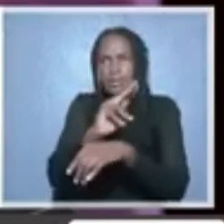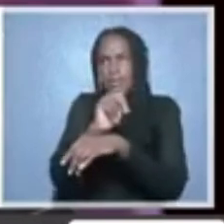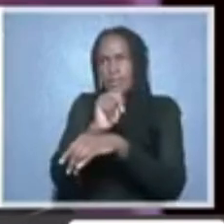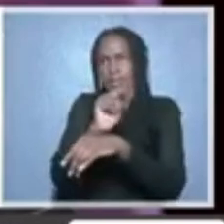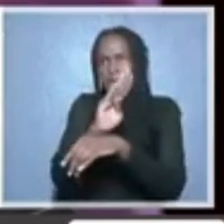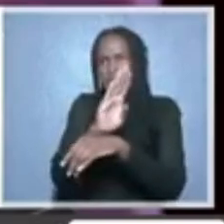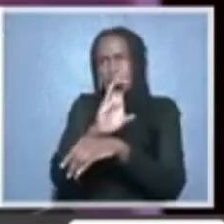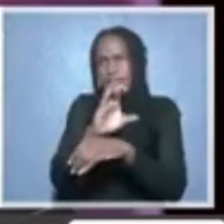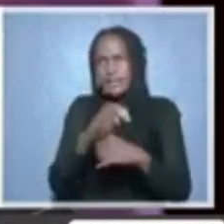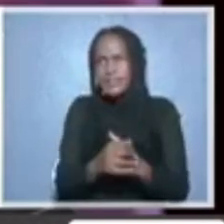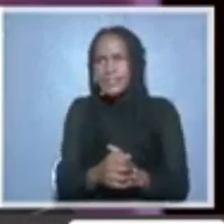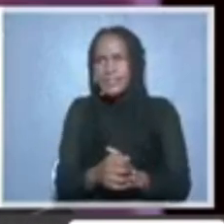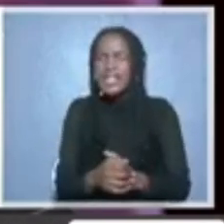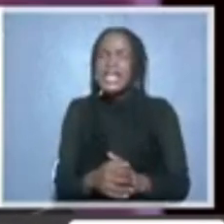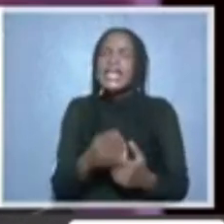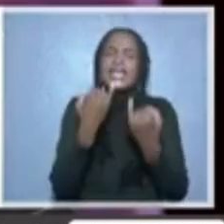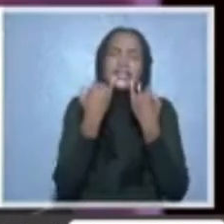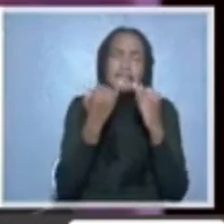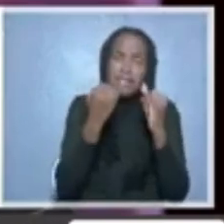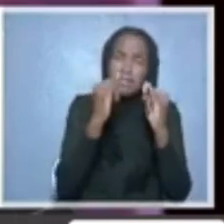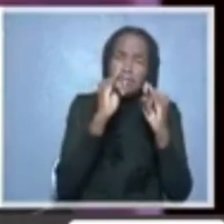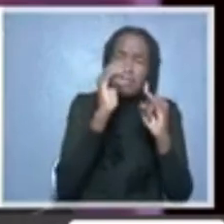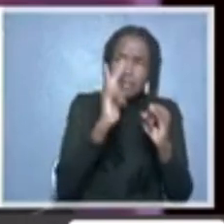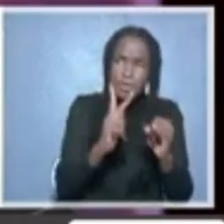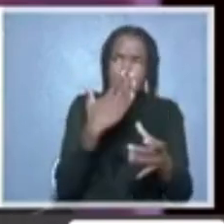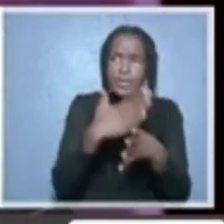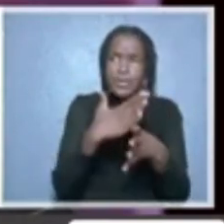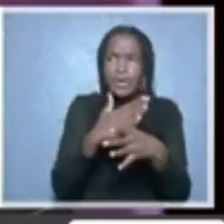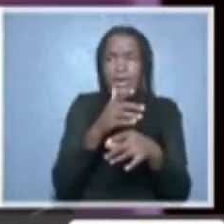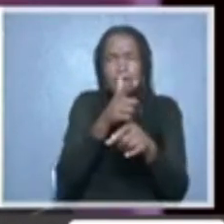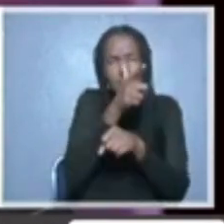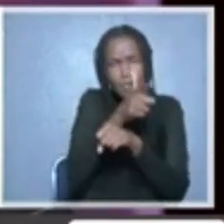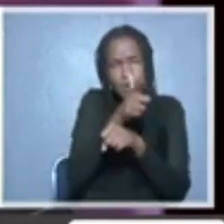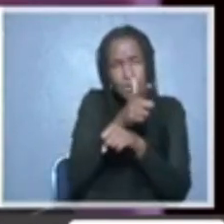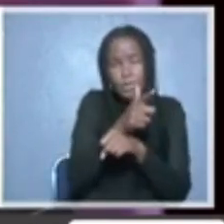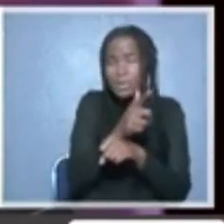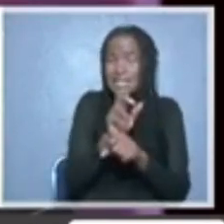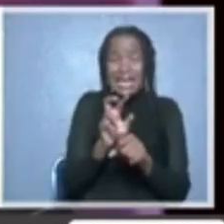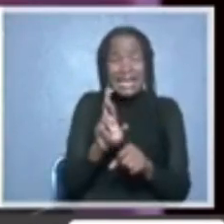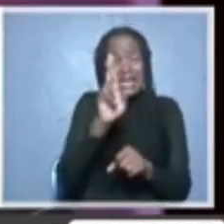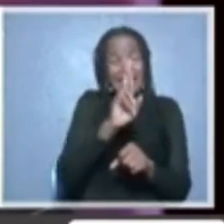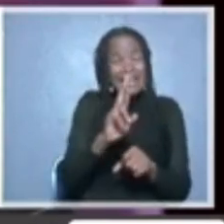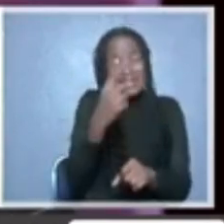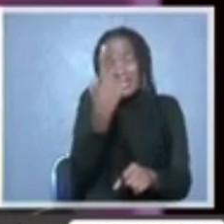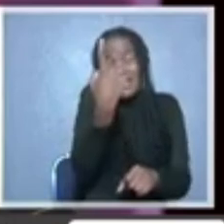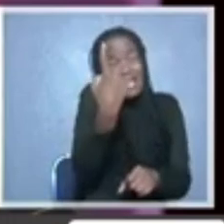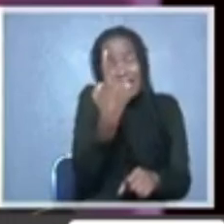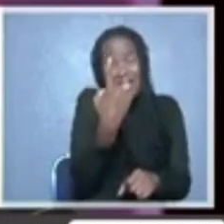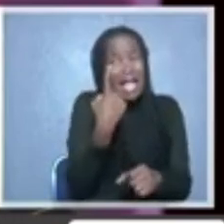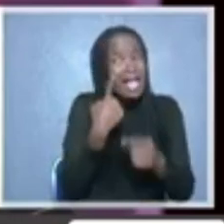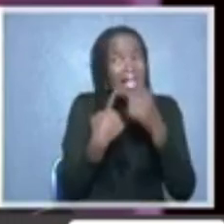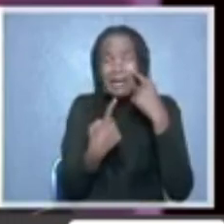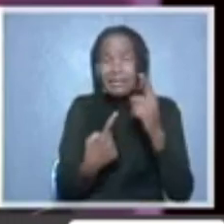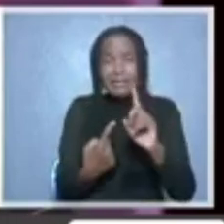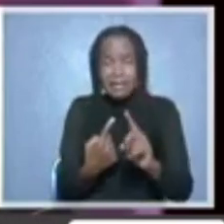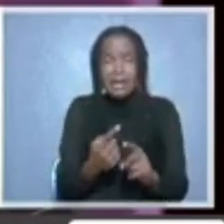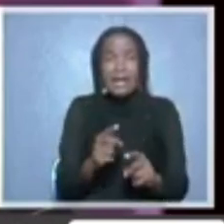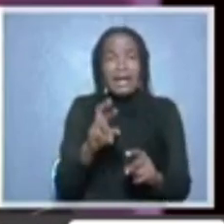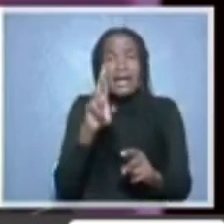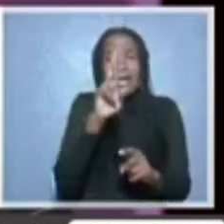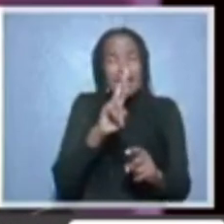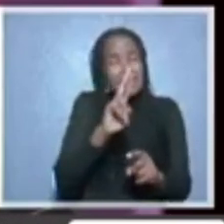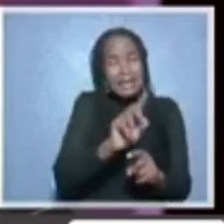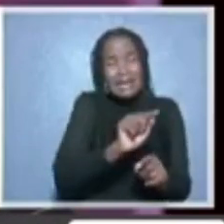moving from one region to the other, making sure that in terms of us continuing this to tell the